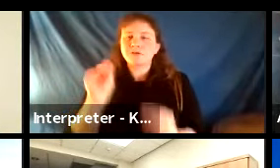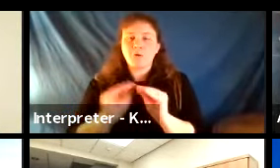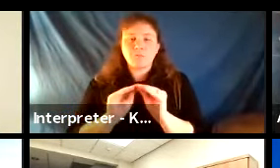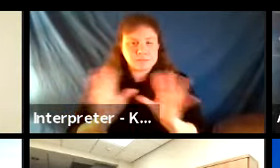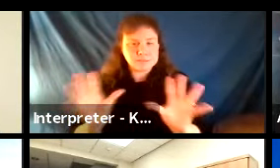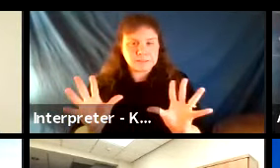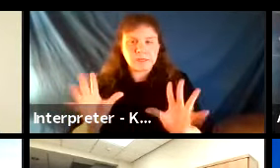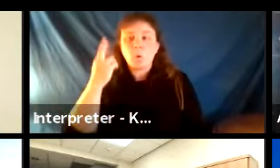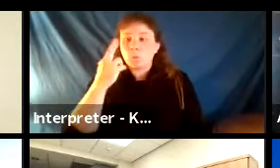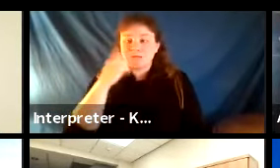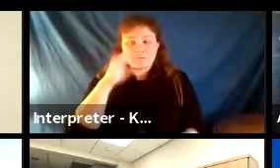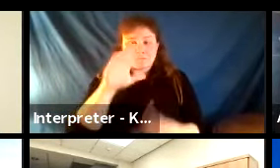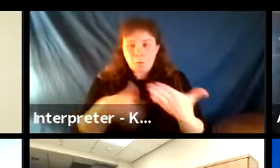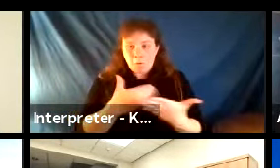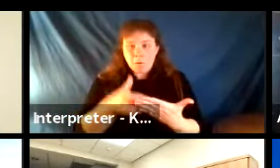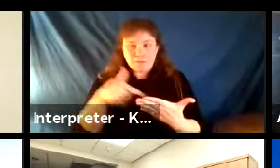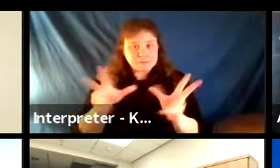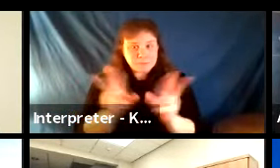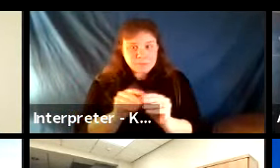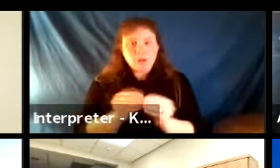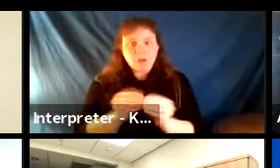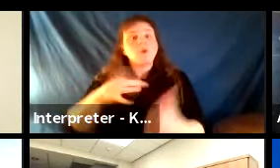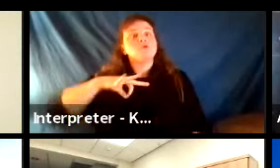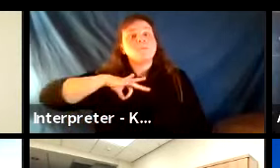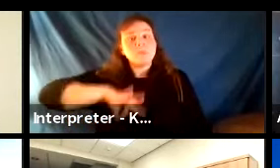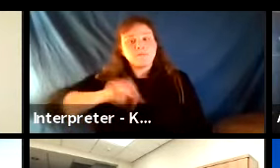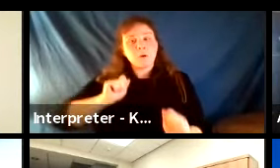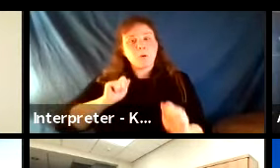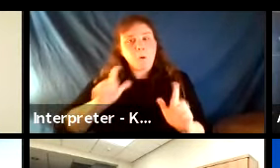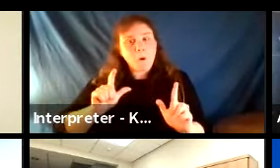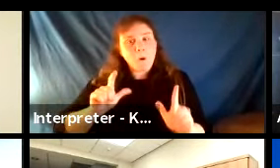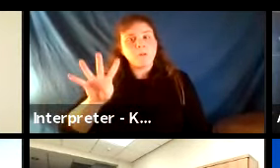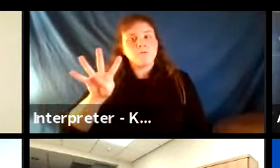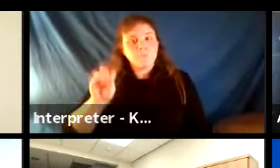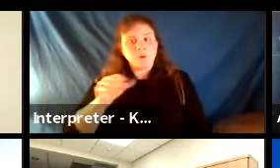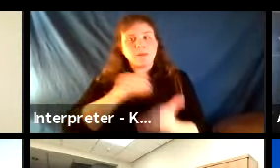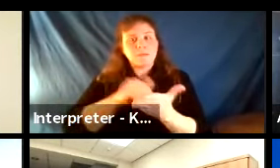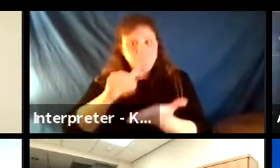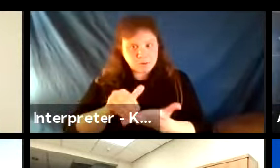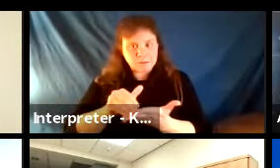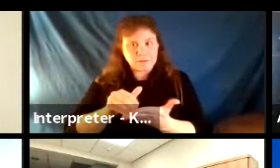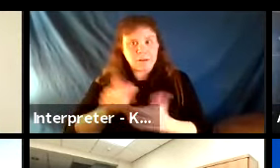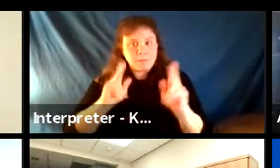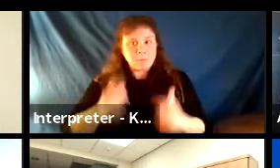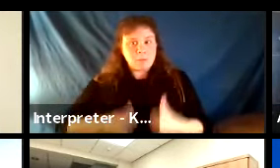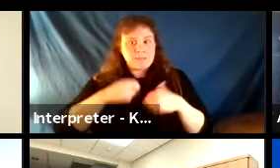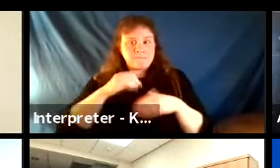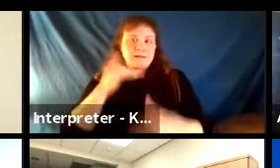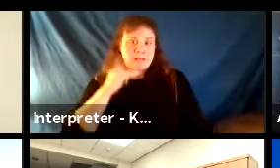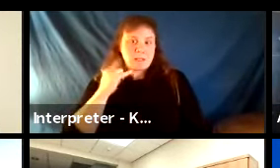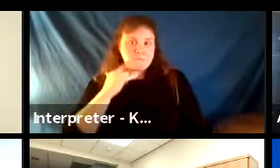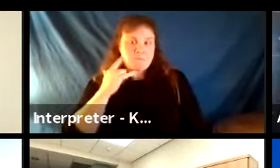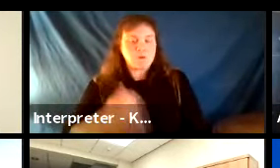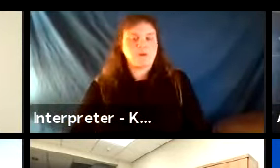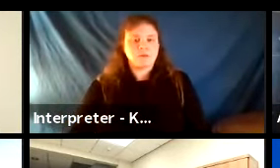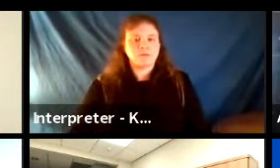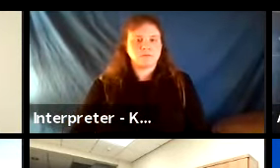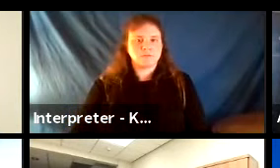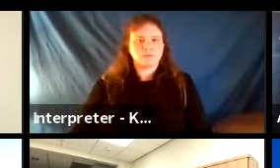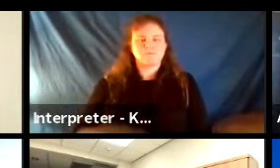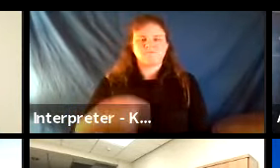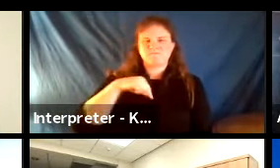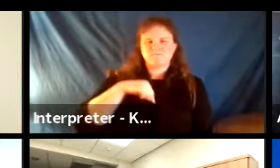for all of this is for the benefit of all of the 40 million Californians that we all represent. Totally agree. And that argument